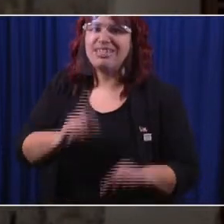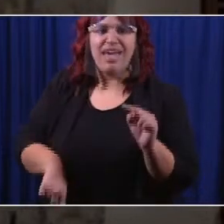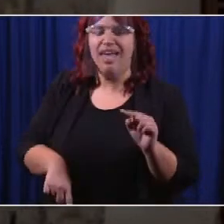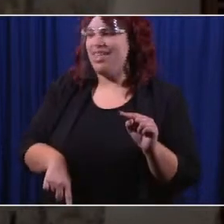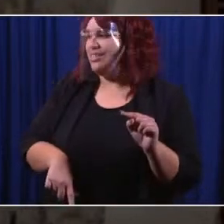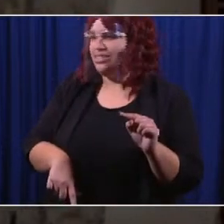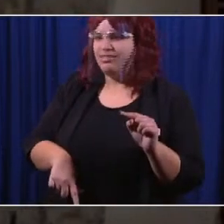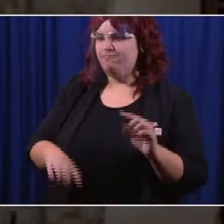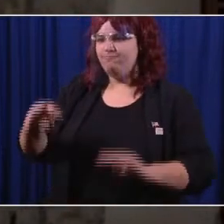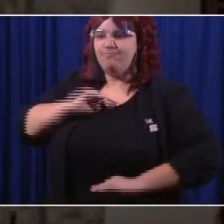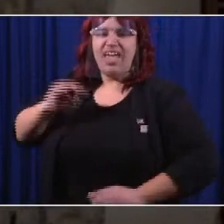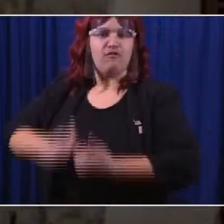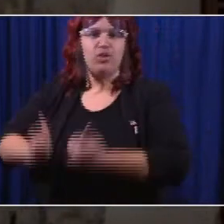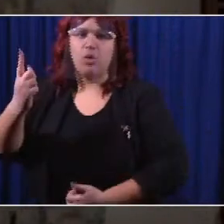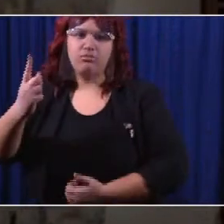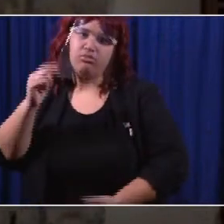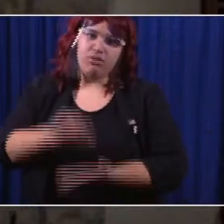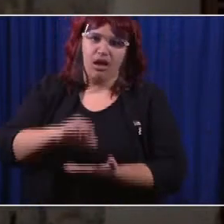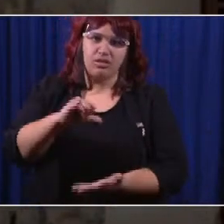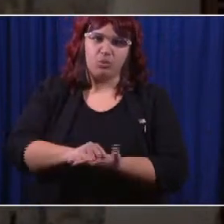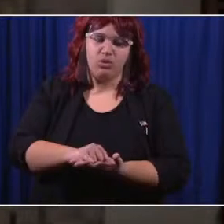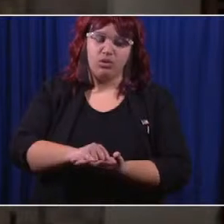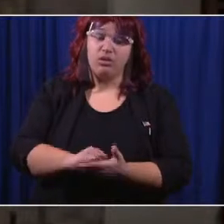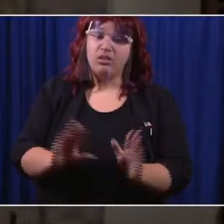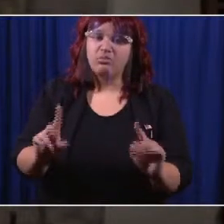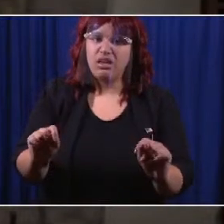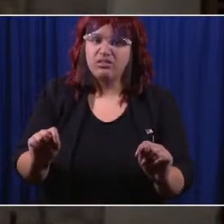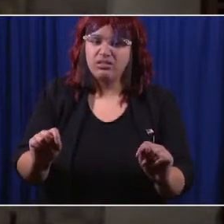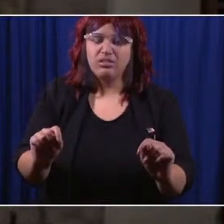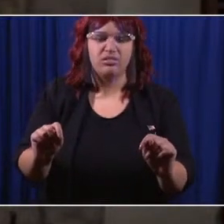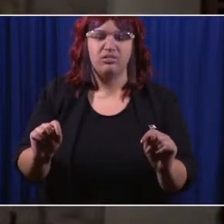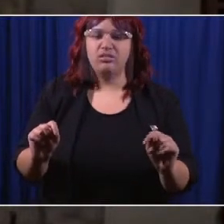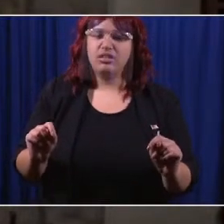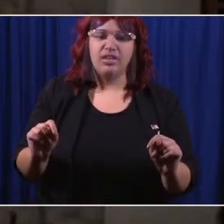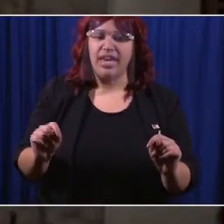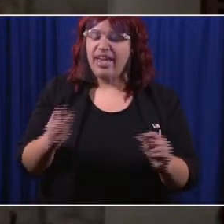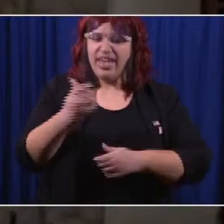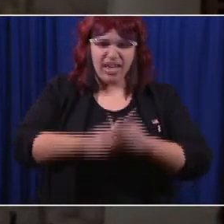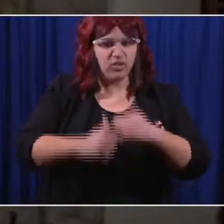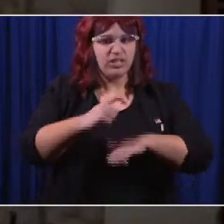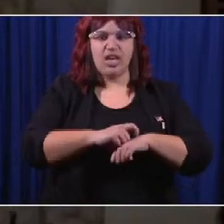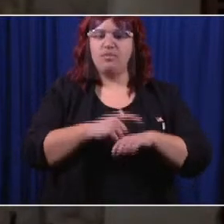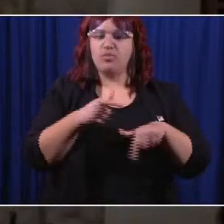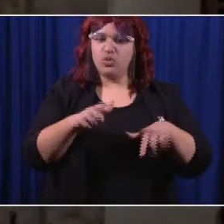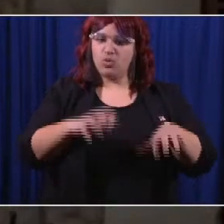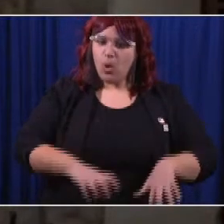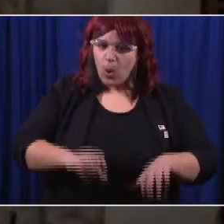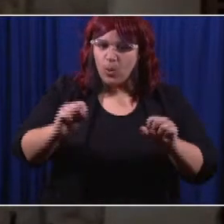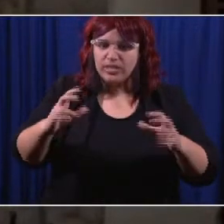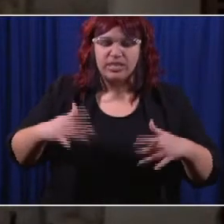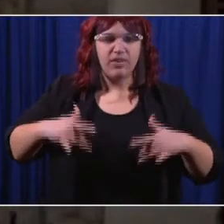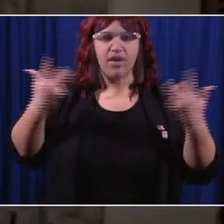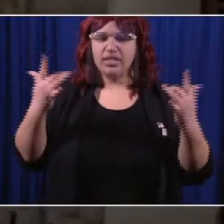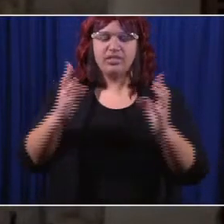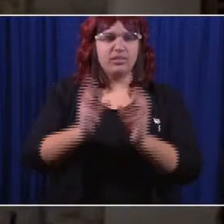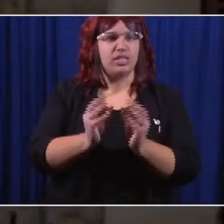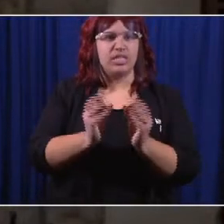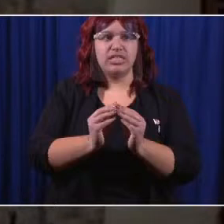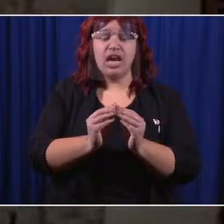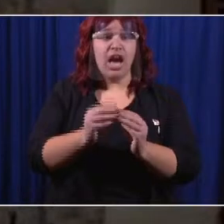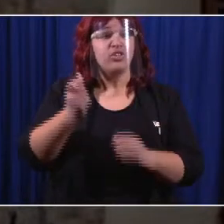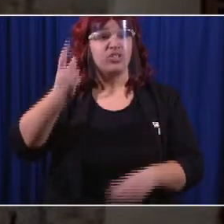that you come up with a good answers every time you have this press conference, because it's not easy. I understand